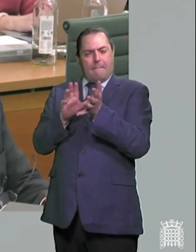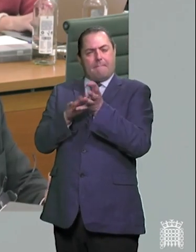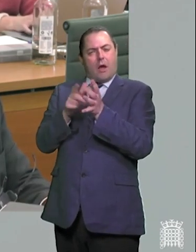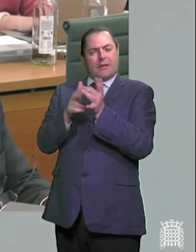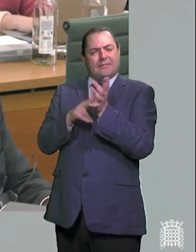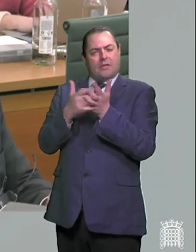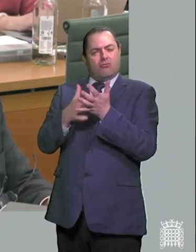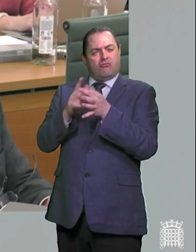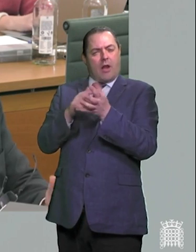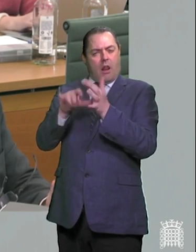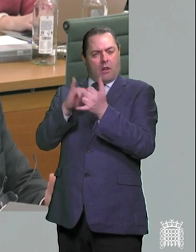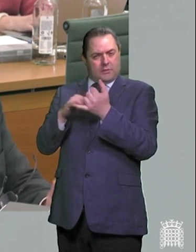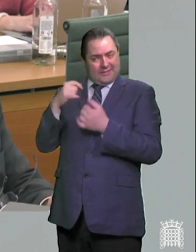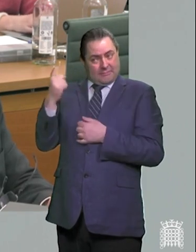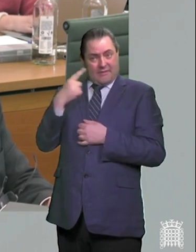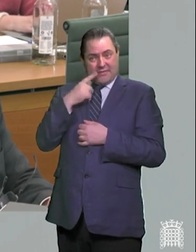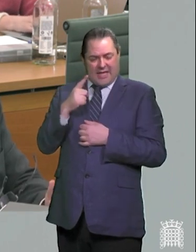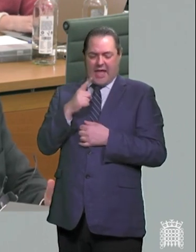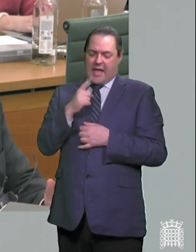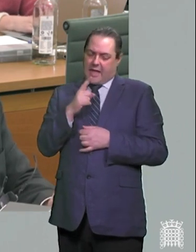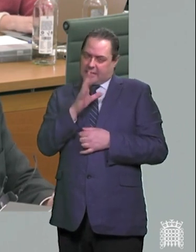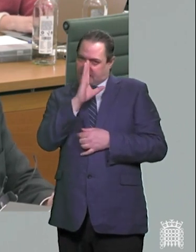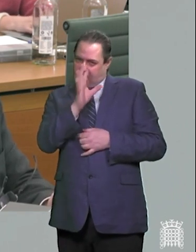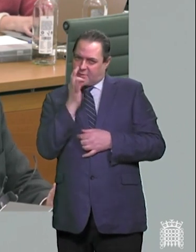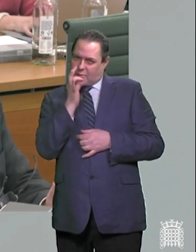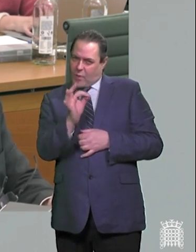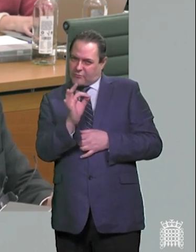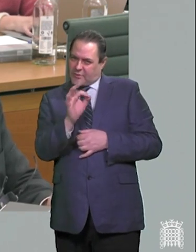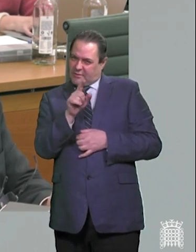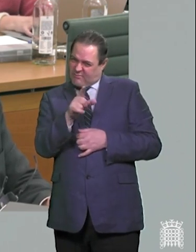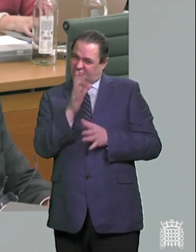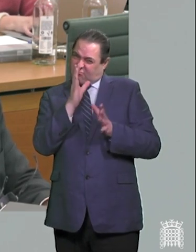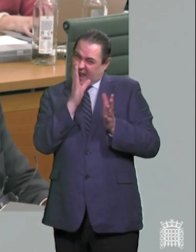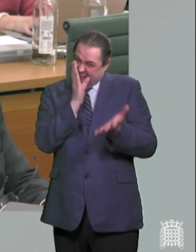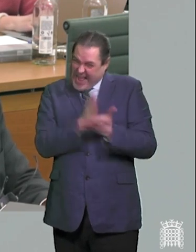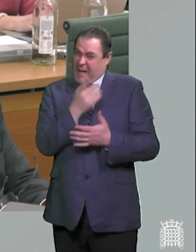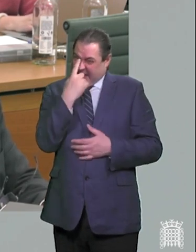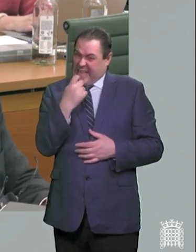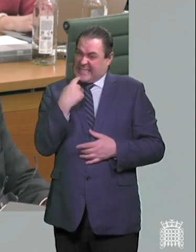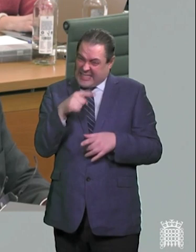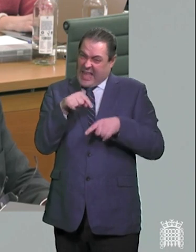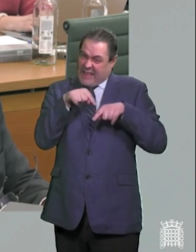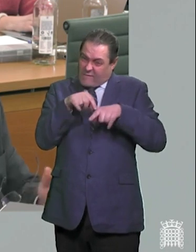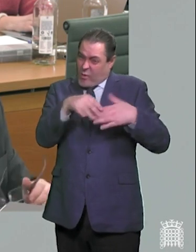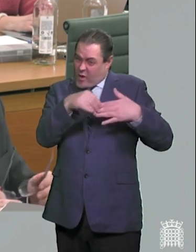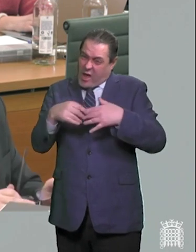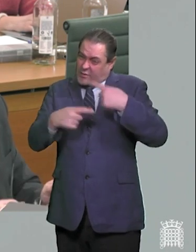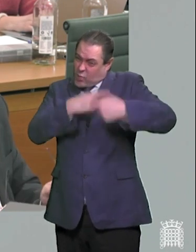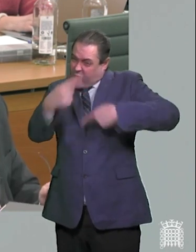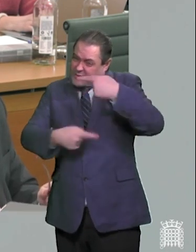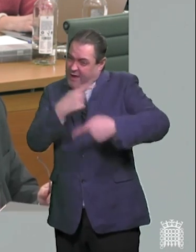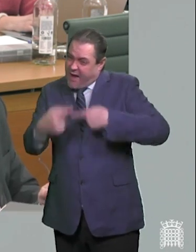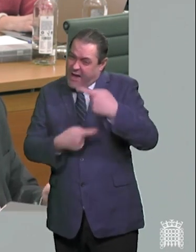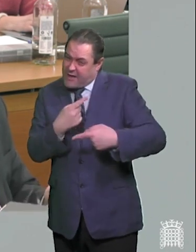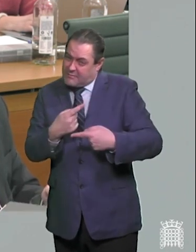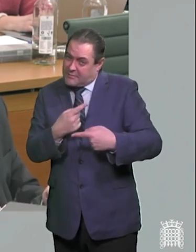he directly questioned with you whether it was realistic to argue that guidance had been followed at all times in number 10. Do you accept that